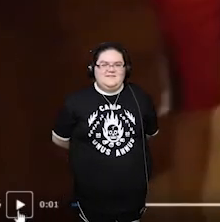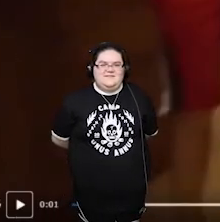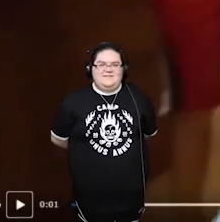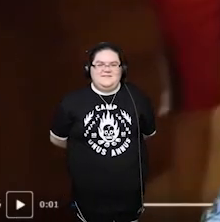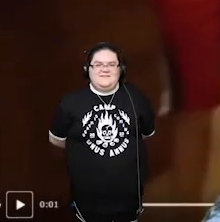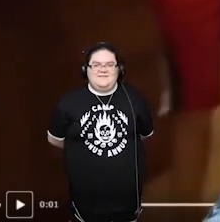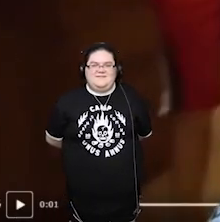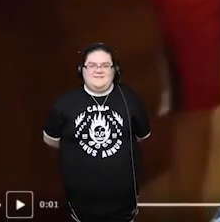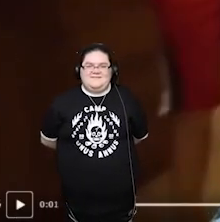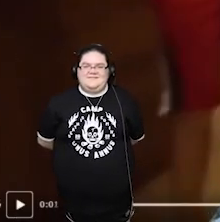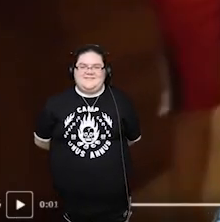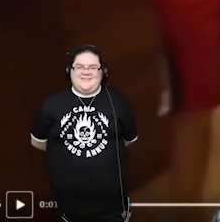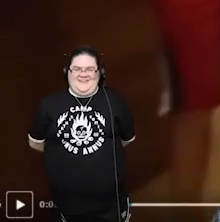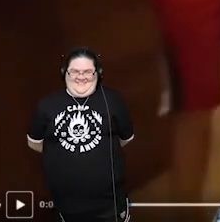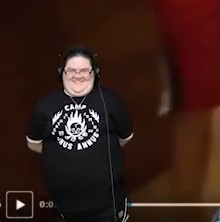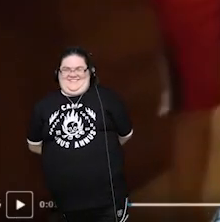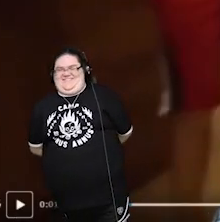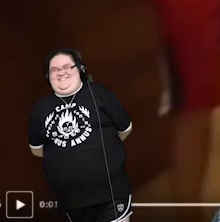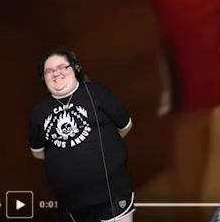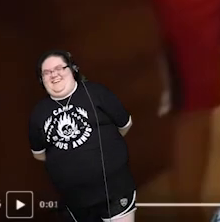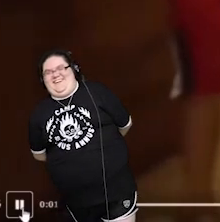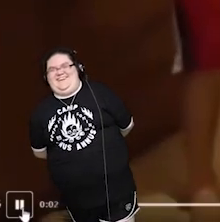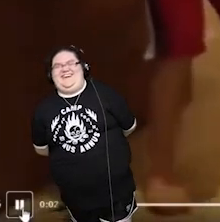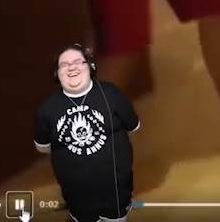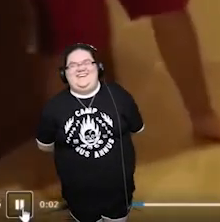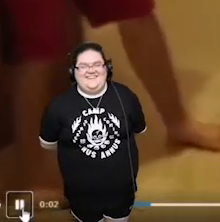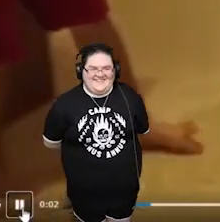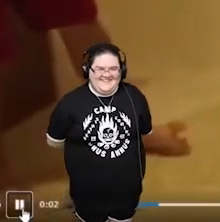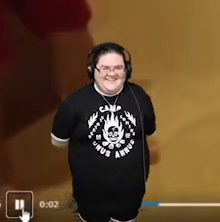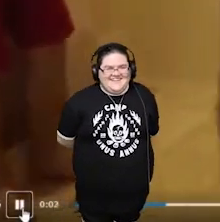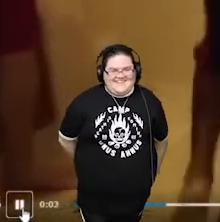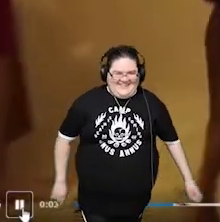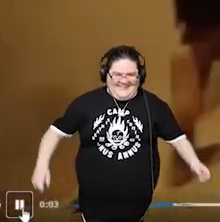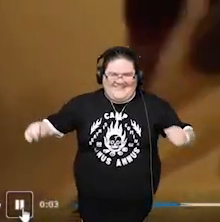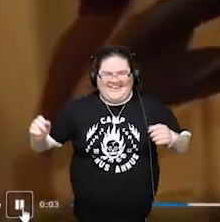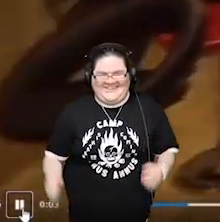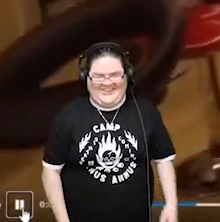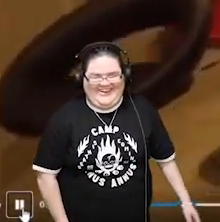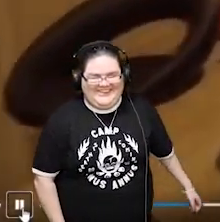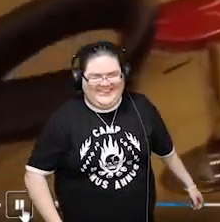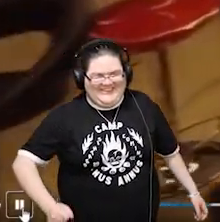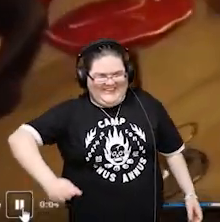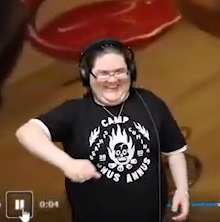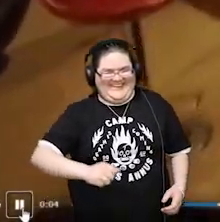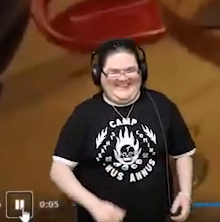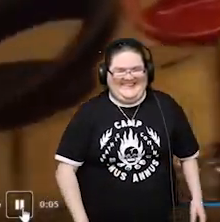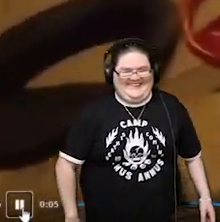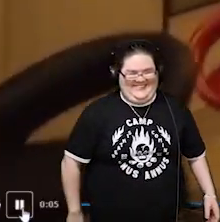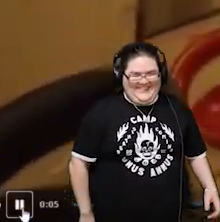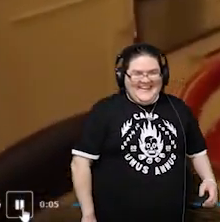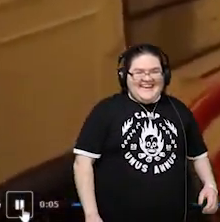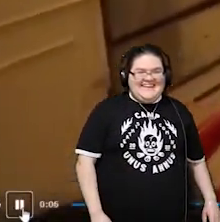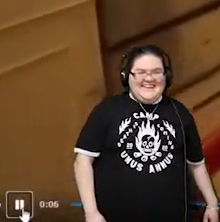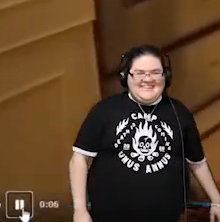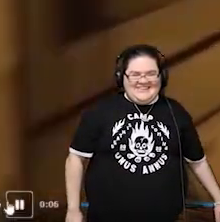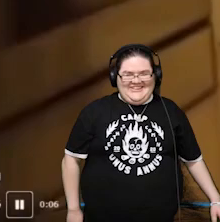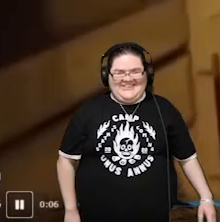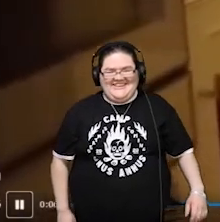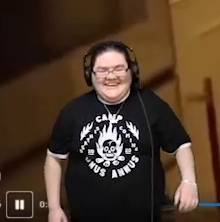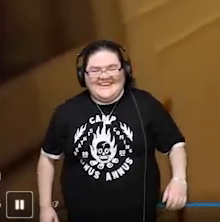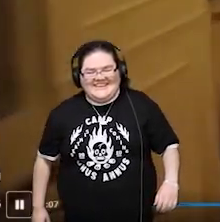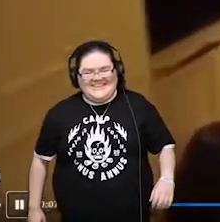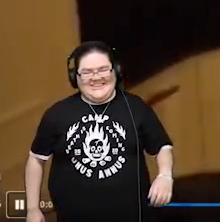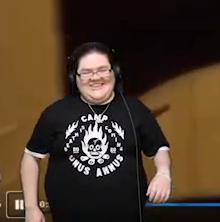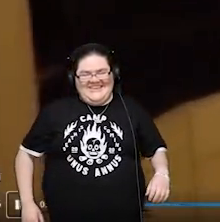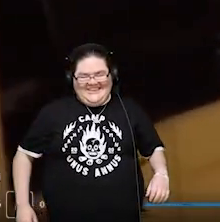hair. My head is not dented, I'll have you know. He's just ginger trying to attack him.